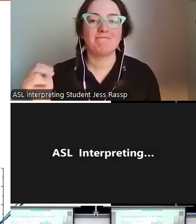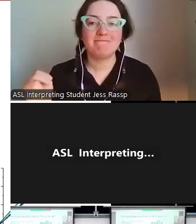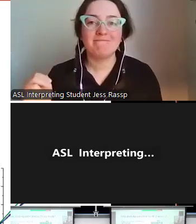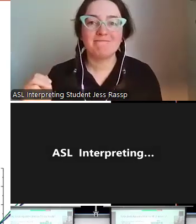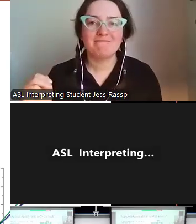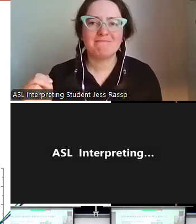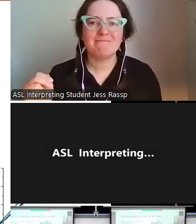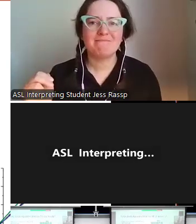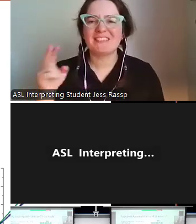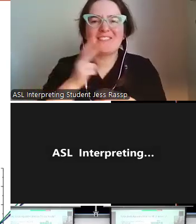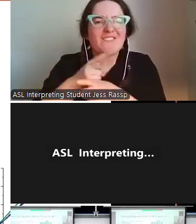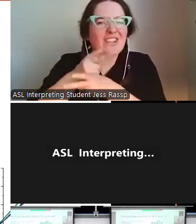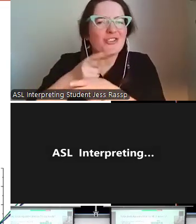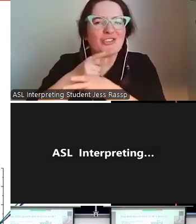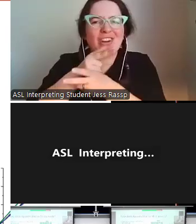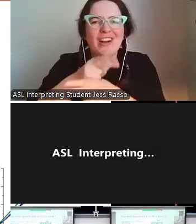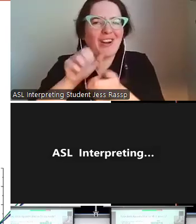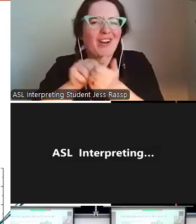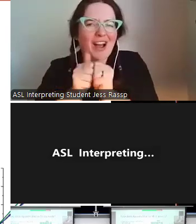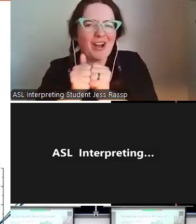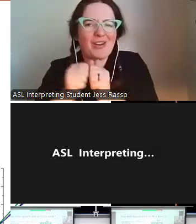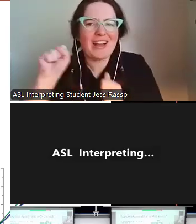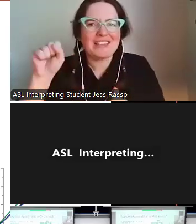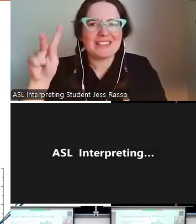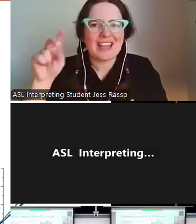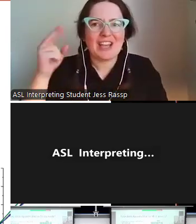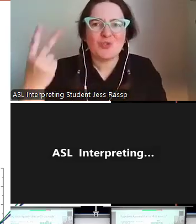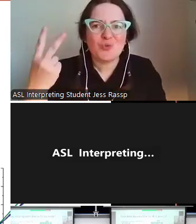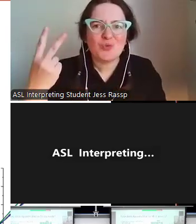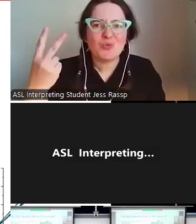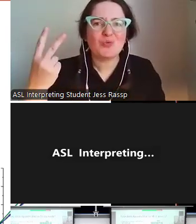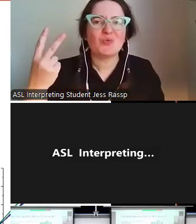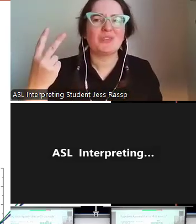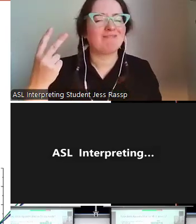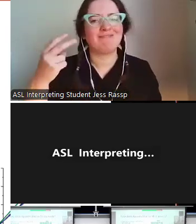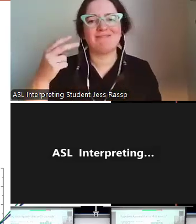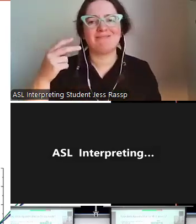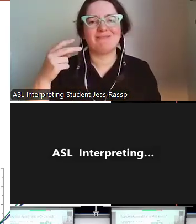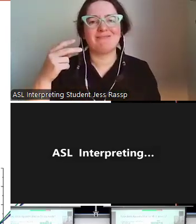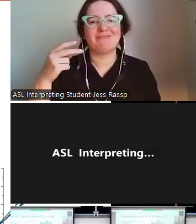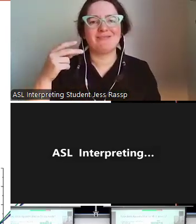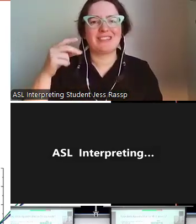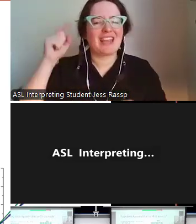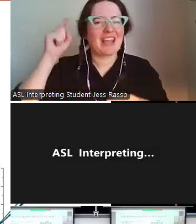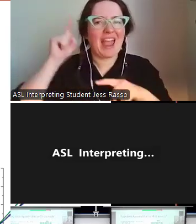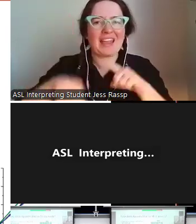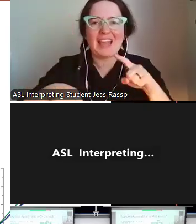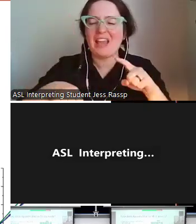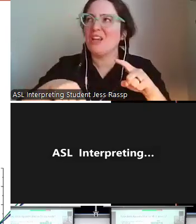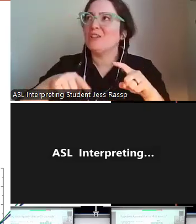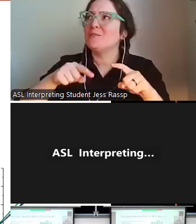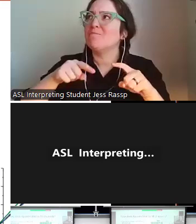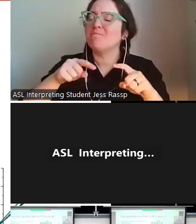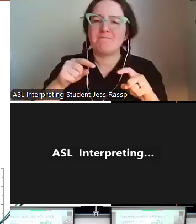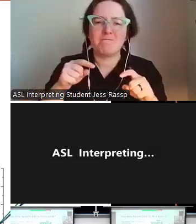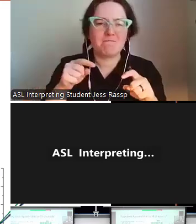how'd they figure it out? SK2 has really never been able to crystallize correctly,